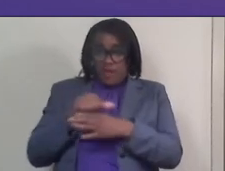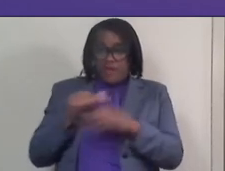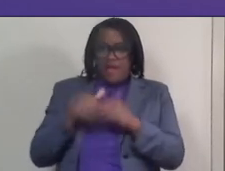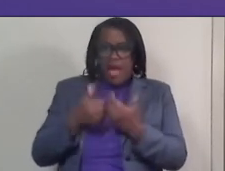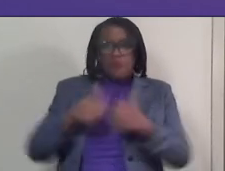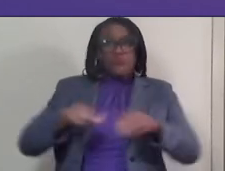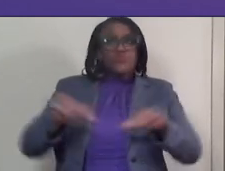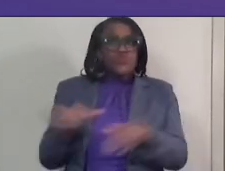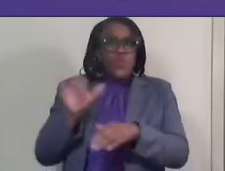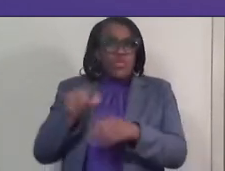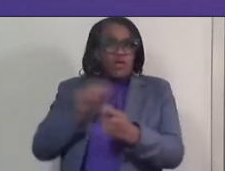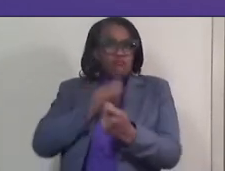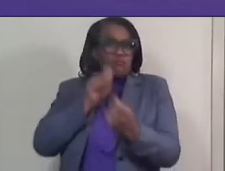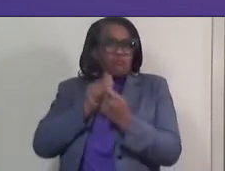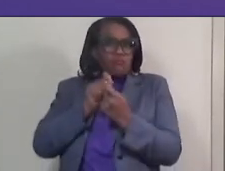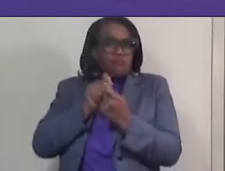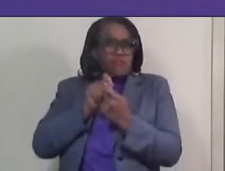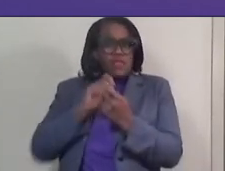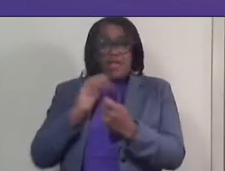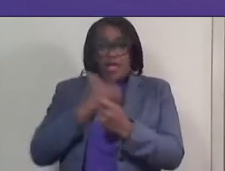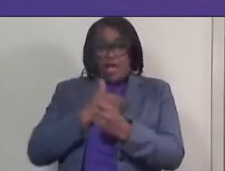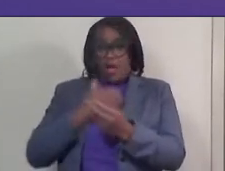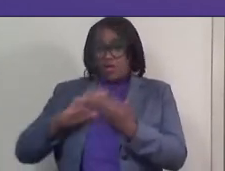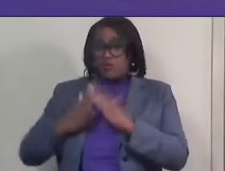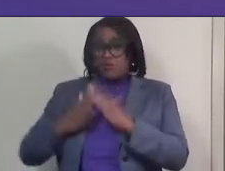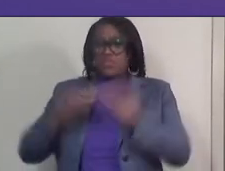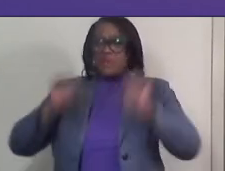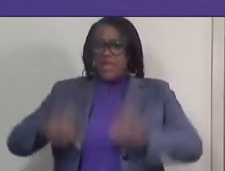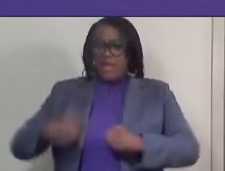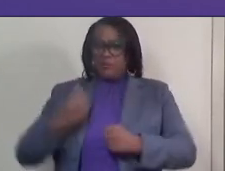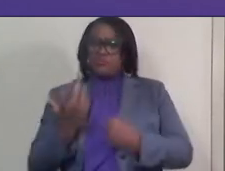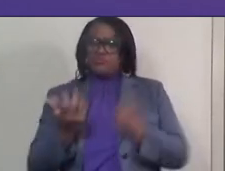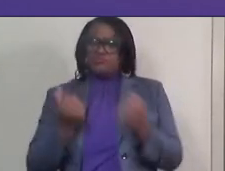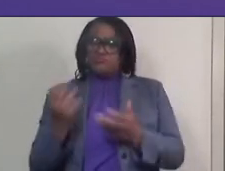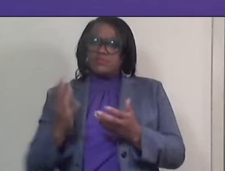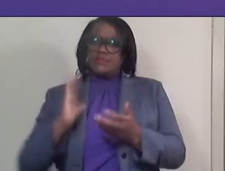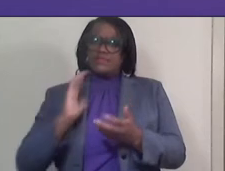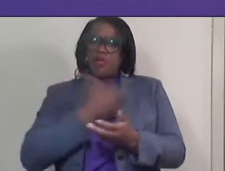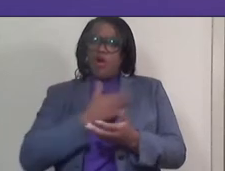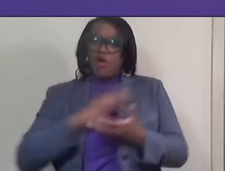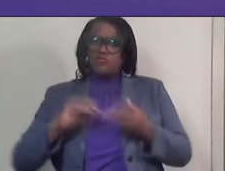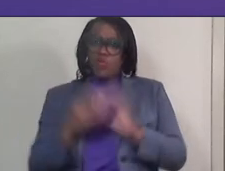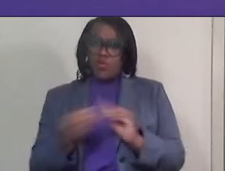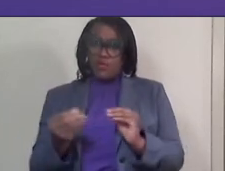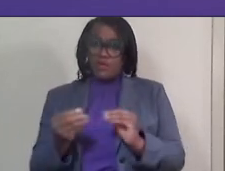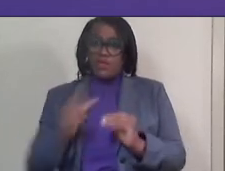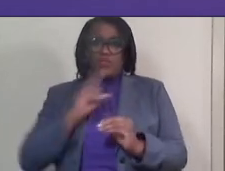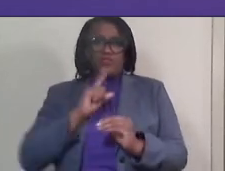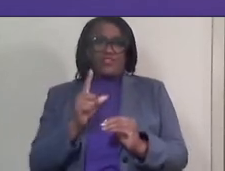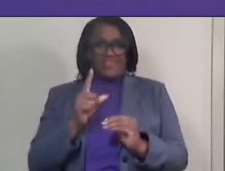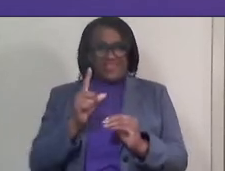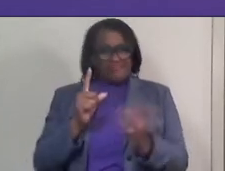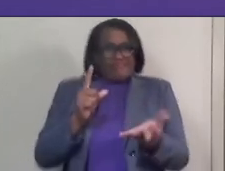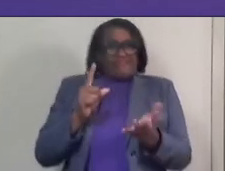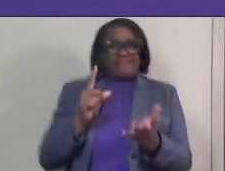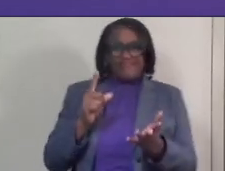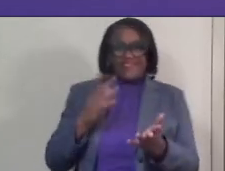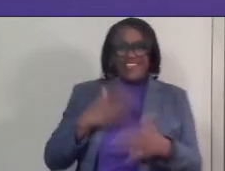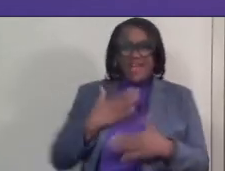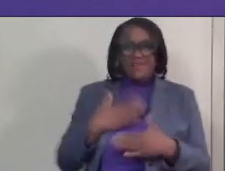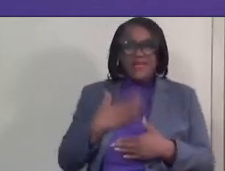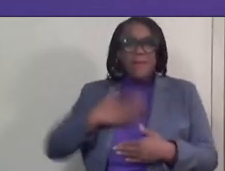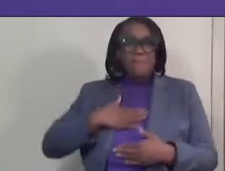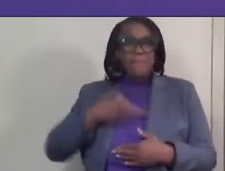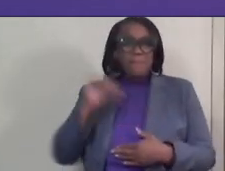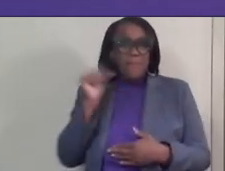our community, and to be able to tell our story. A highlight for me is seeing my Aunt Doris, who's